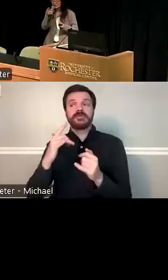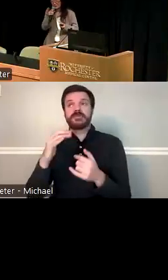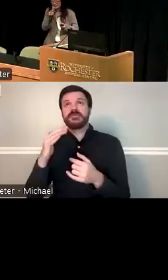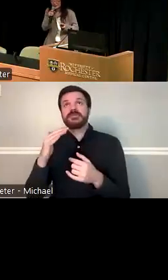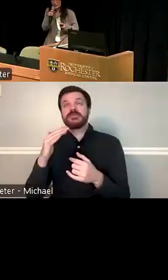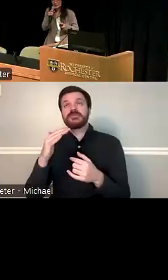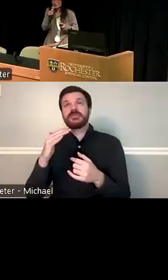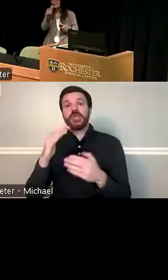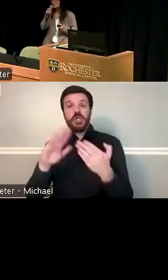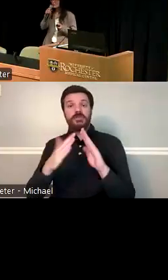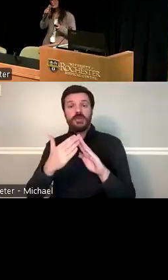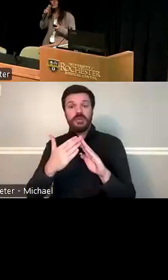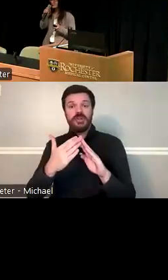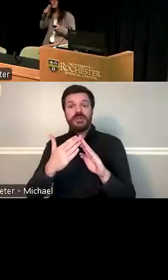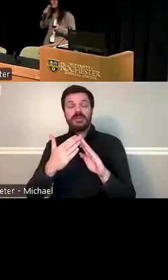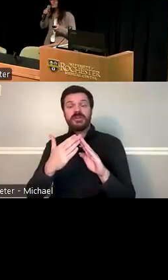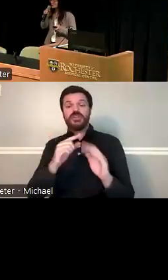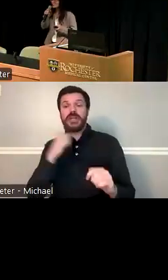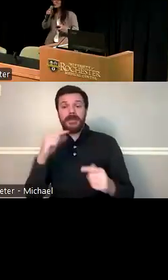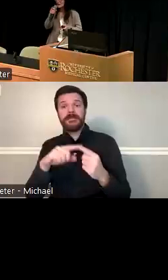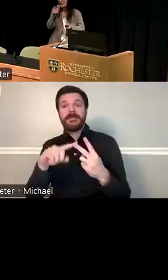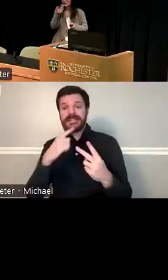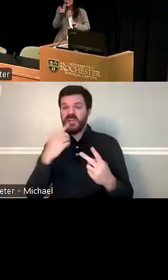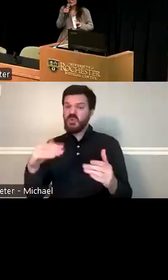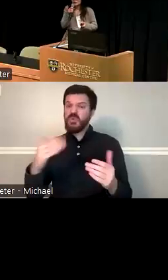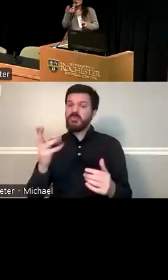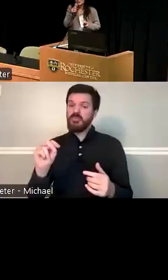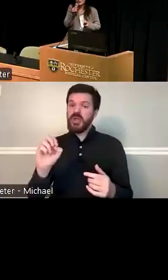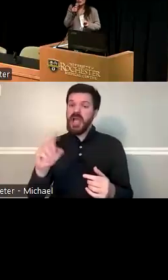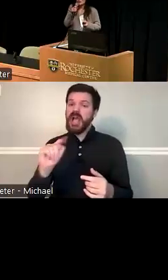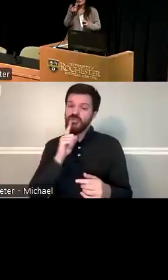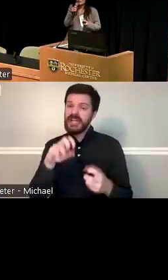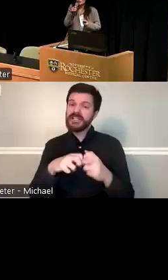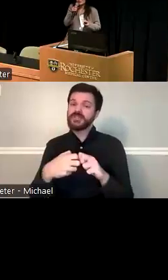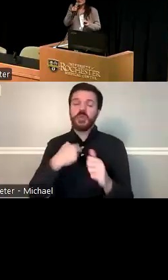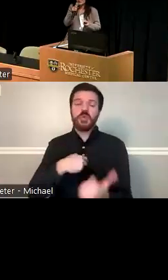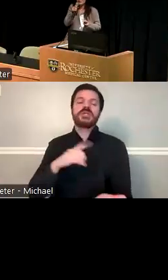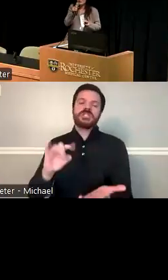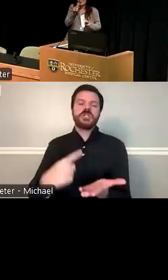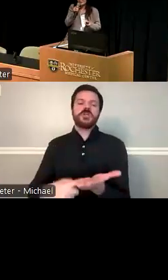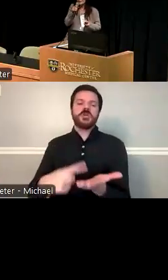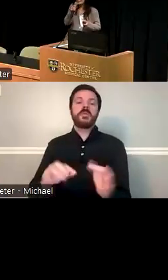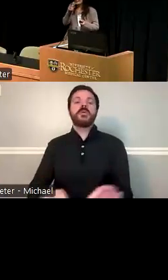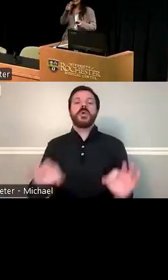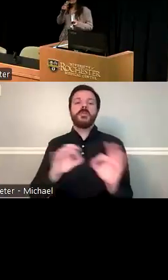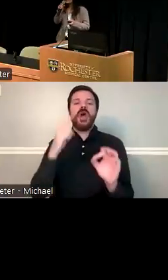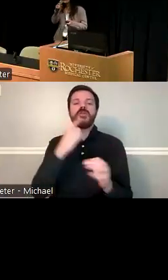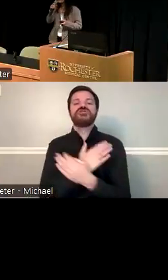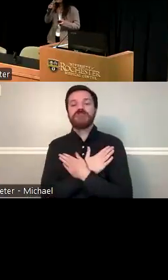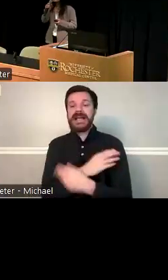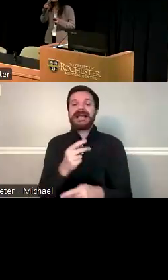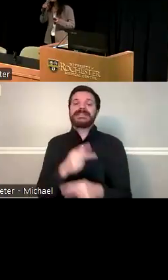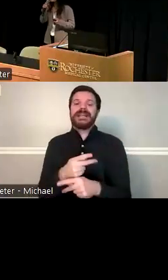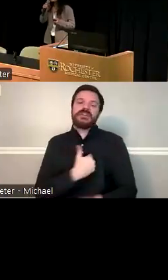of interest said that professional burnout is a real issue, we talked about the importance of rest and taking care of